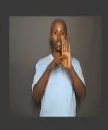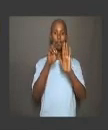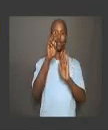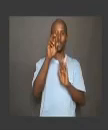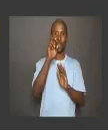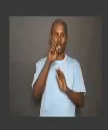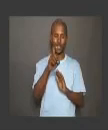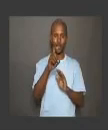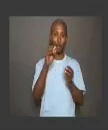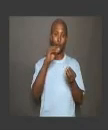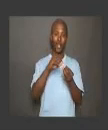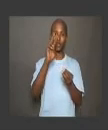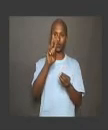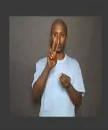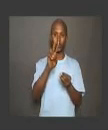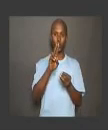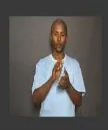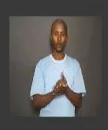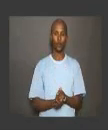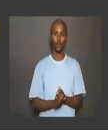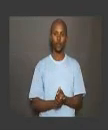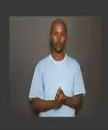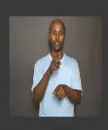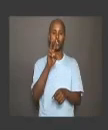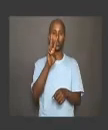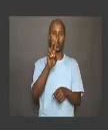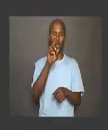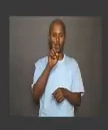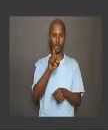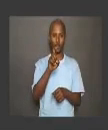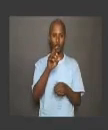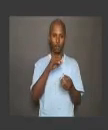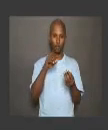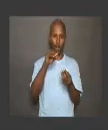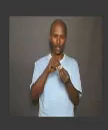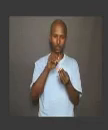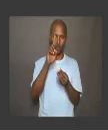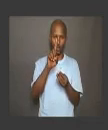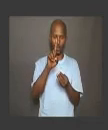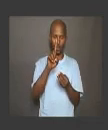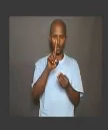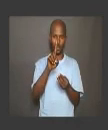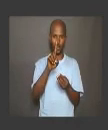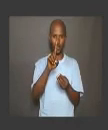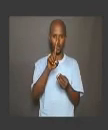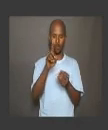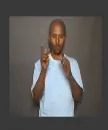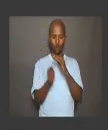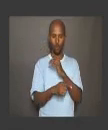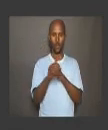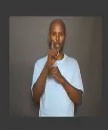equals negative x plus 2 is 2x plus